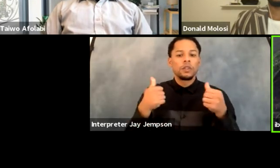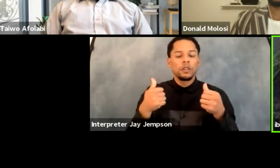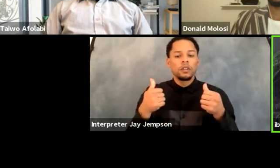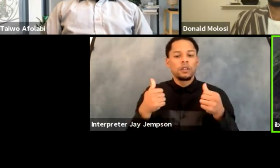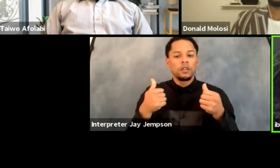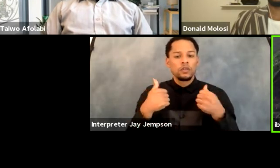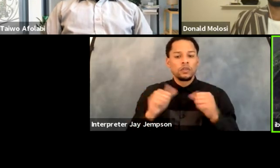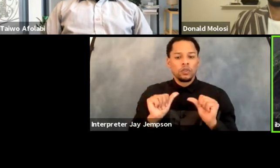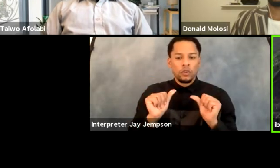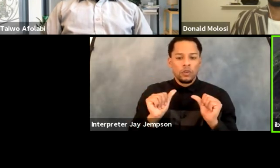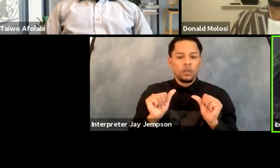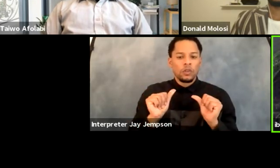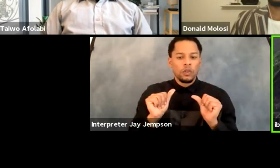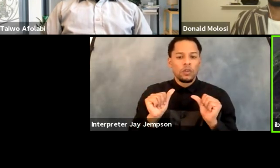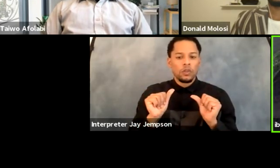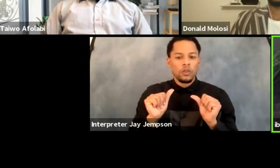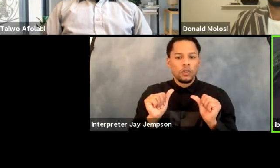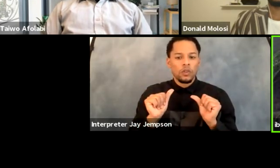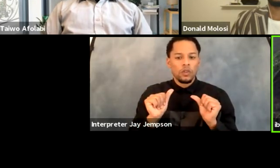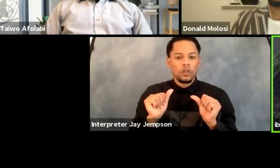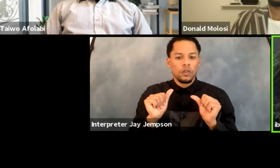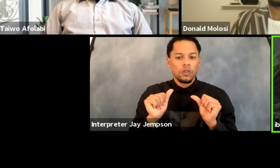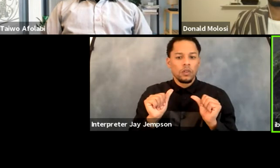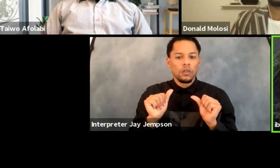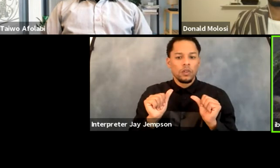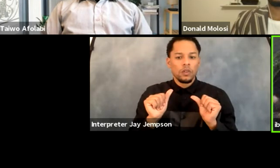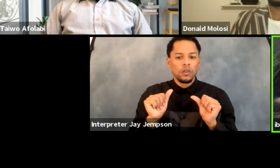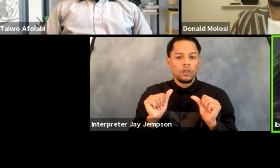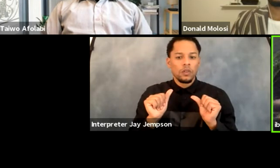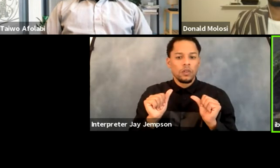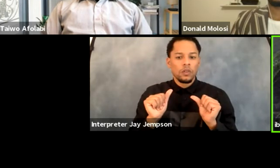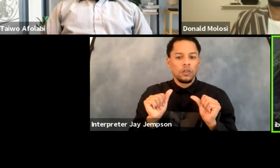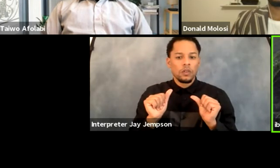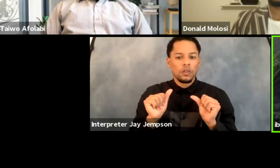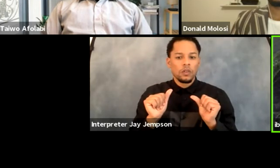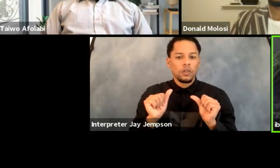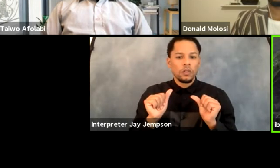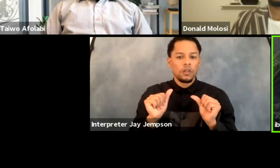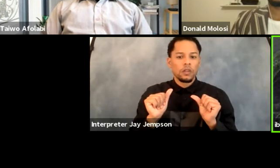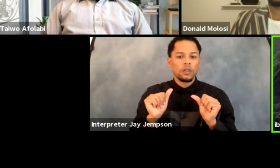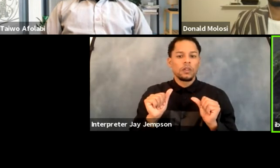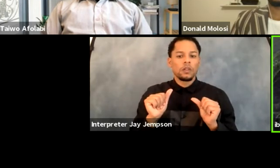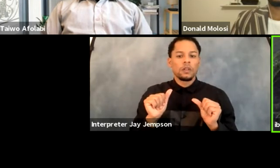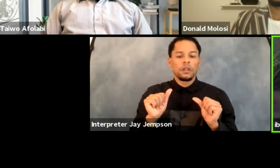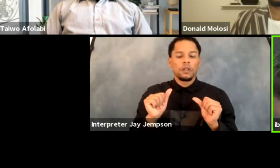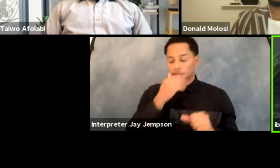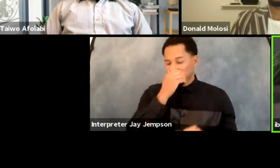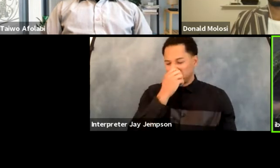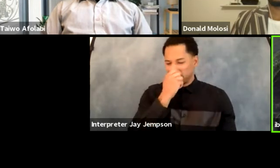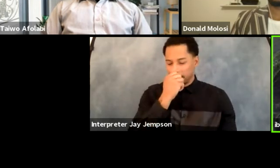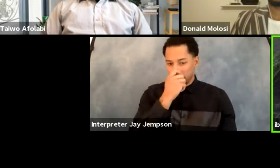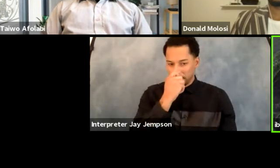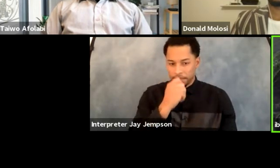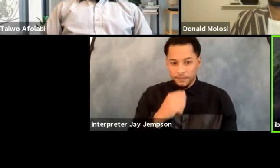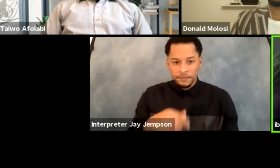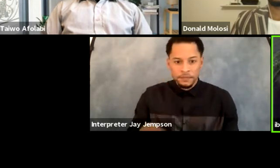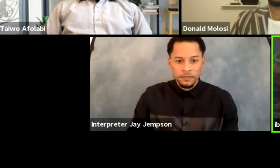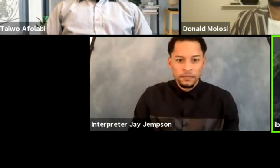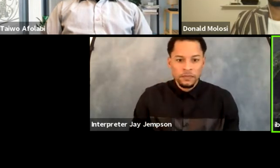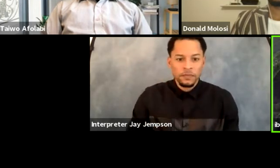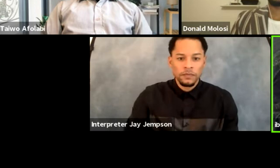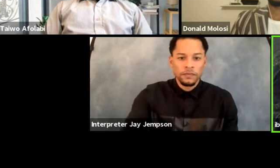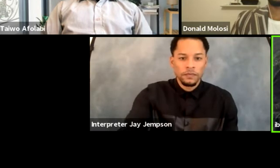he's doing Death and the Kings of Man, you know, giving the summary of Death and the Kings of Man and everything, then I look at the spaces. You know, you